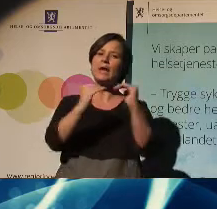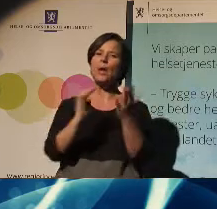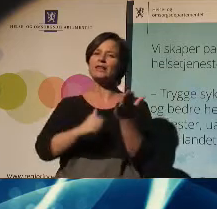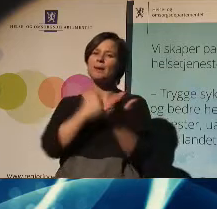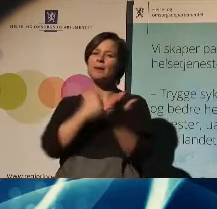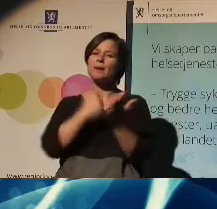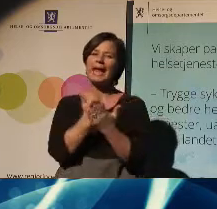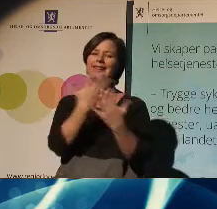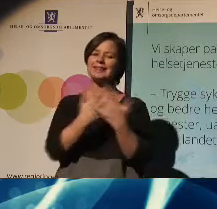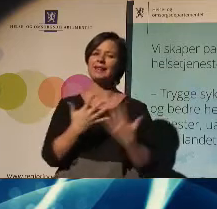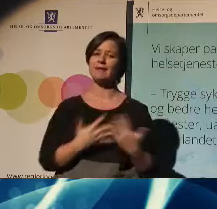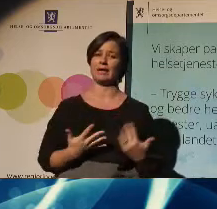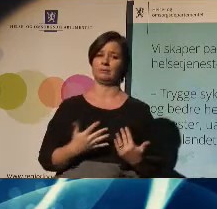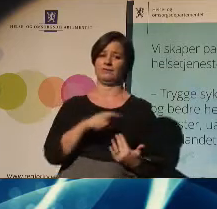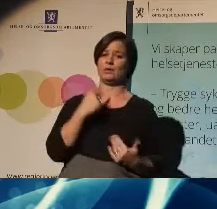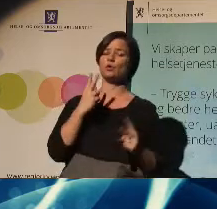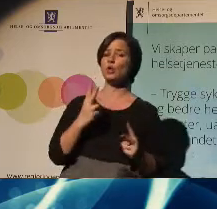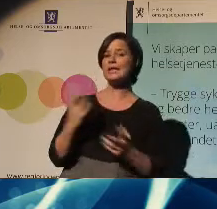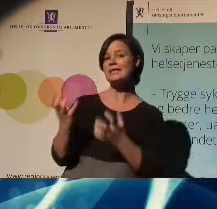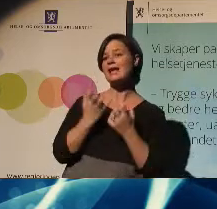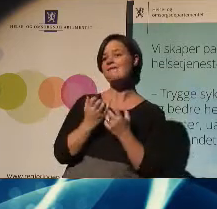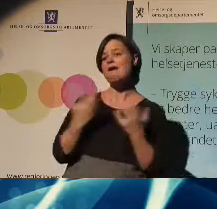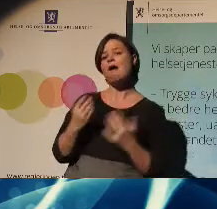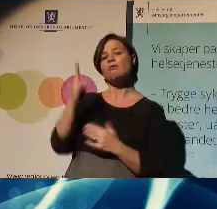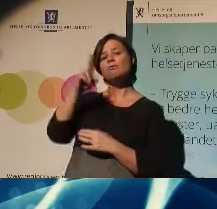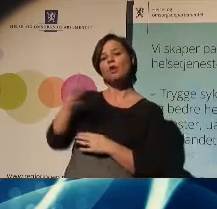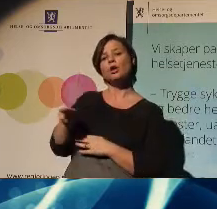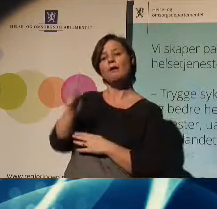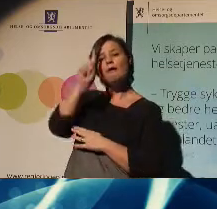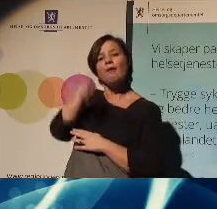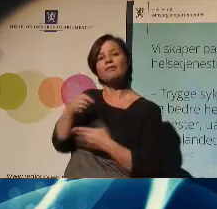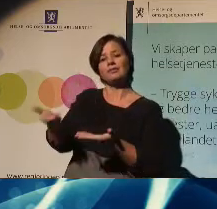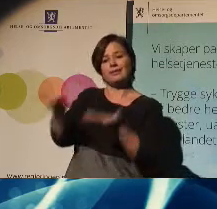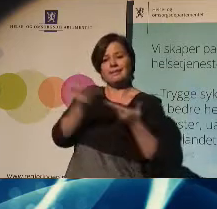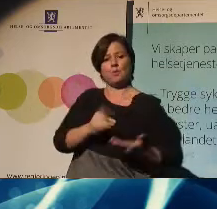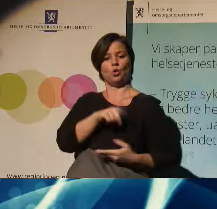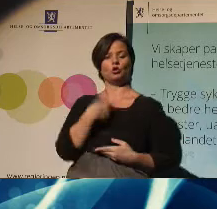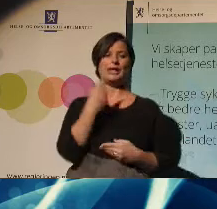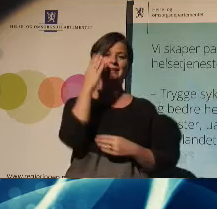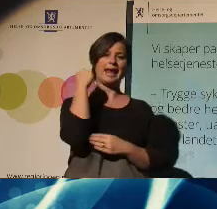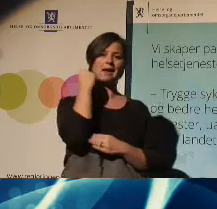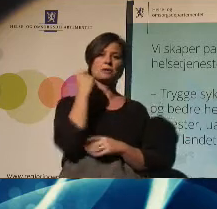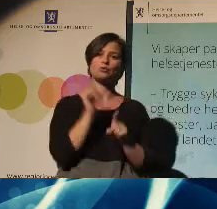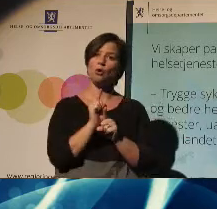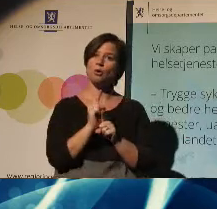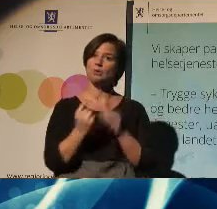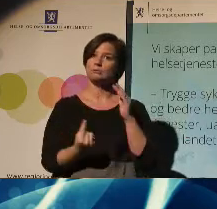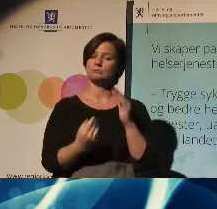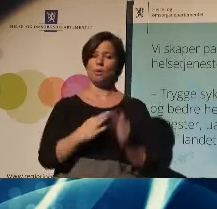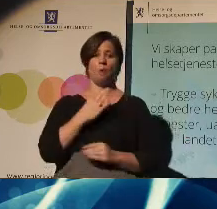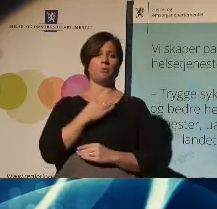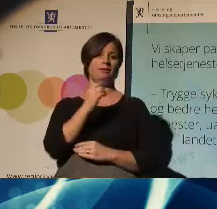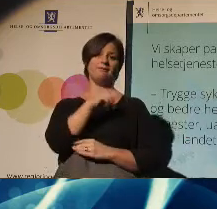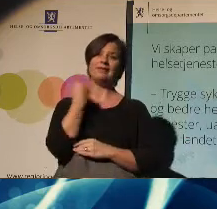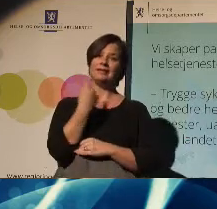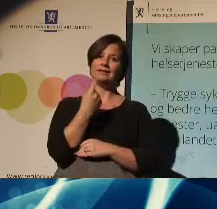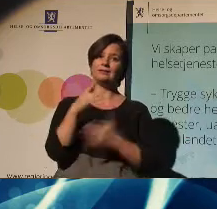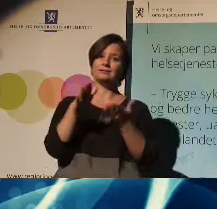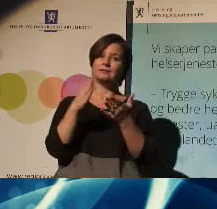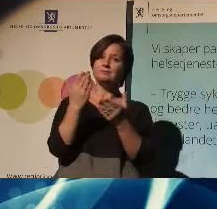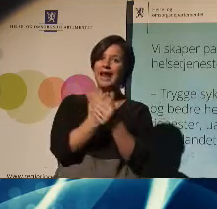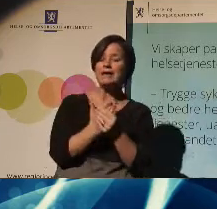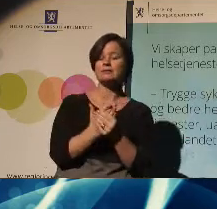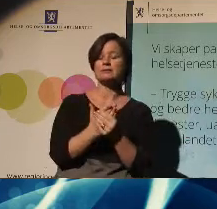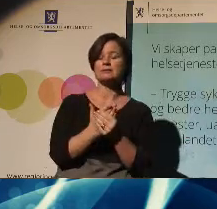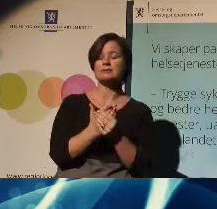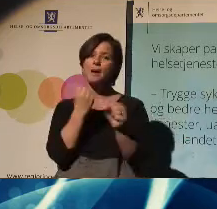much interested in what Norway has to offer to us in the Netherlands. And I hope by partnering, we can fortify each other and thereby